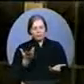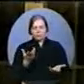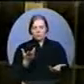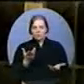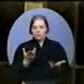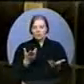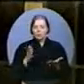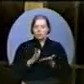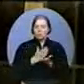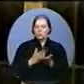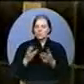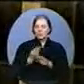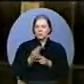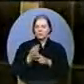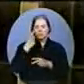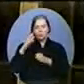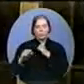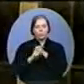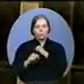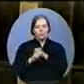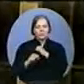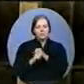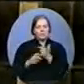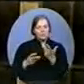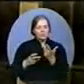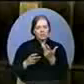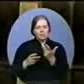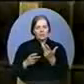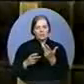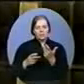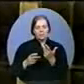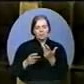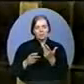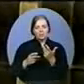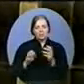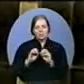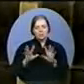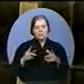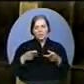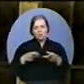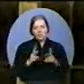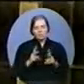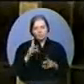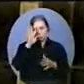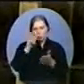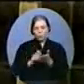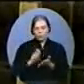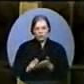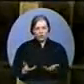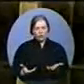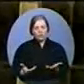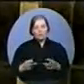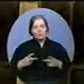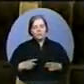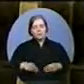Partner in which two songs were used. Apparently, neither of these songs were cleared for commercial license, which meant that these songs were pirated